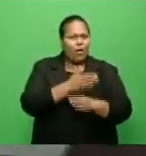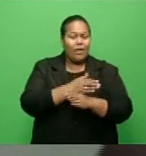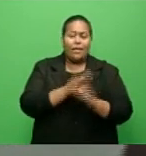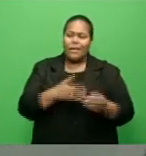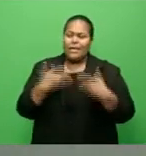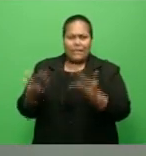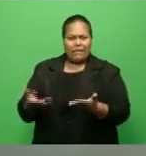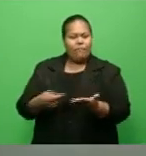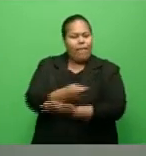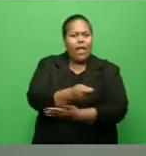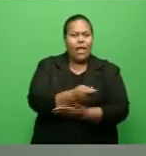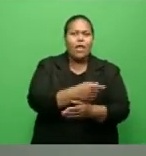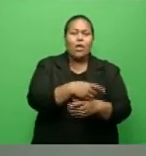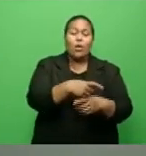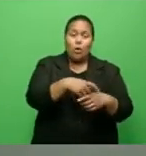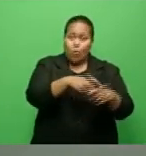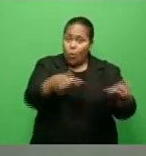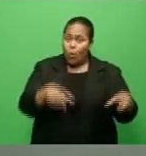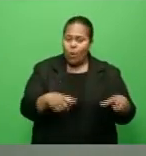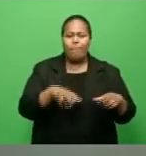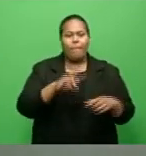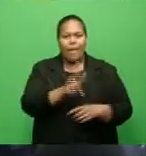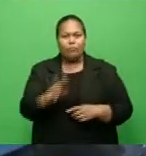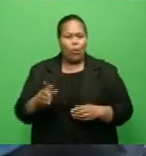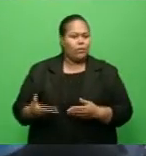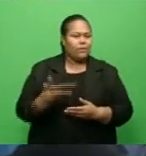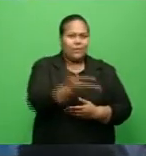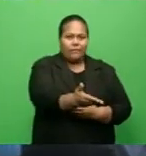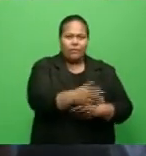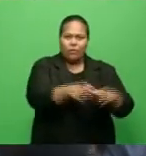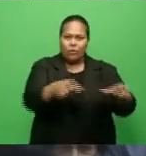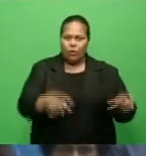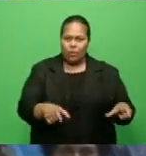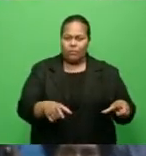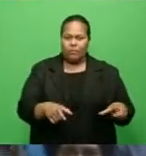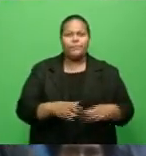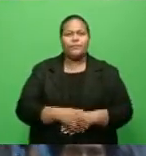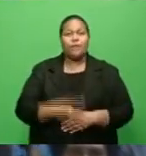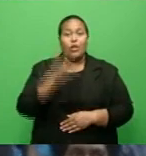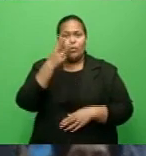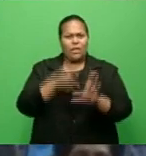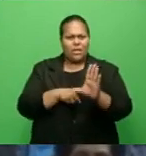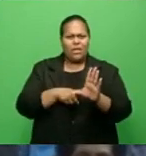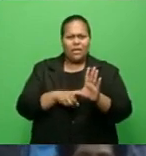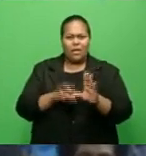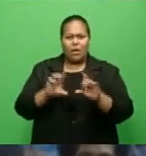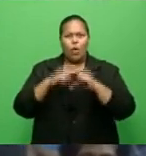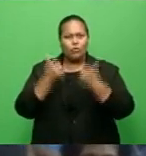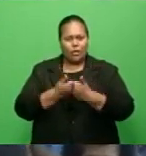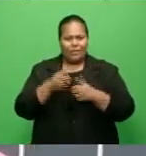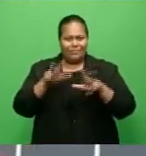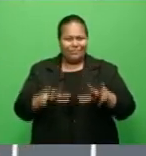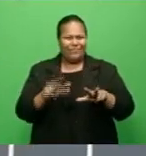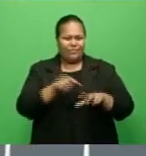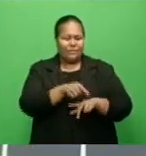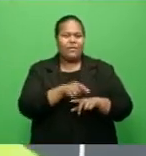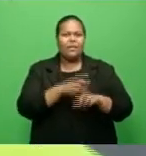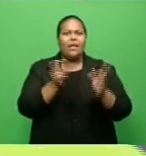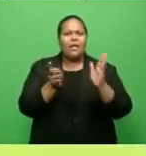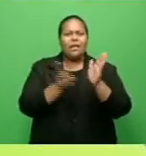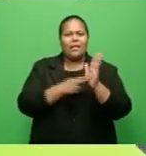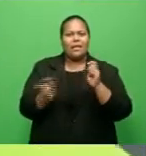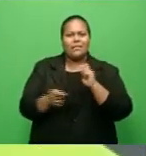the impact. In the Nausori court today, Maya's lawyer told the magistrate he had just received the disclosures in the case and has not been through